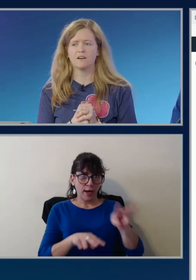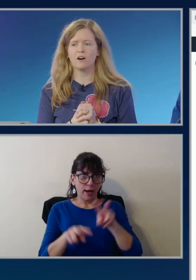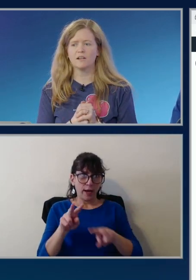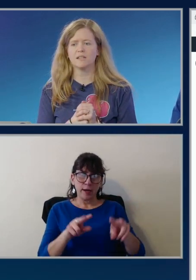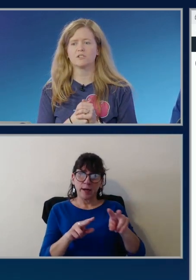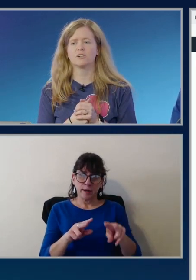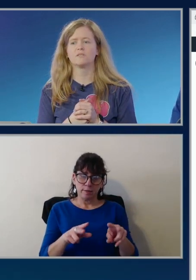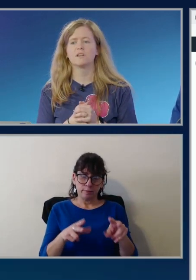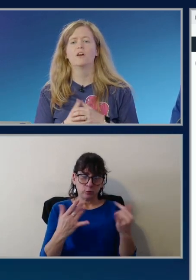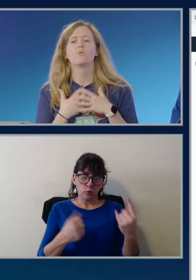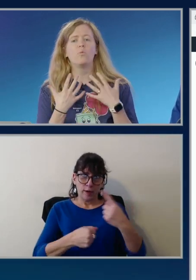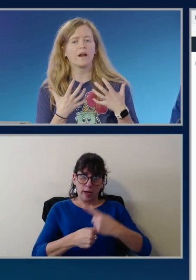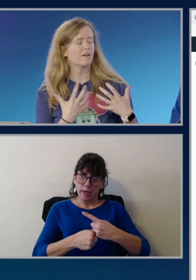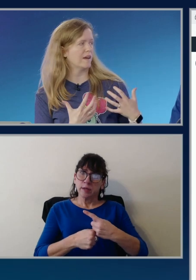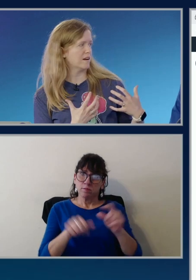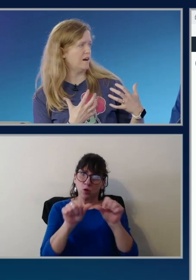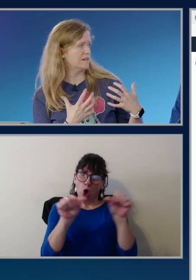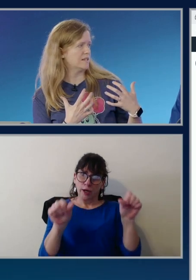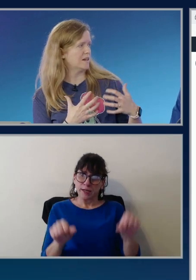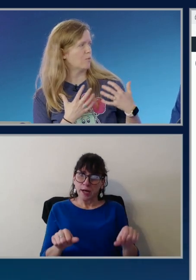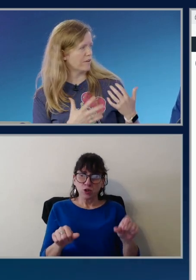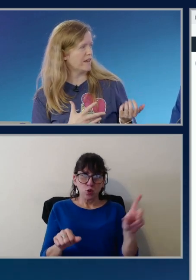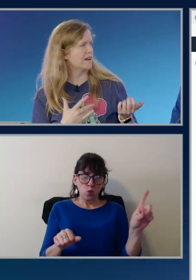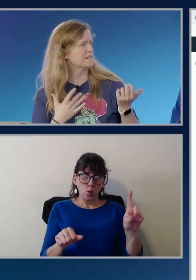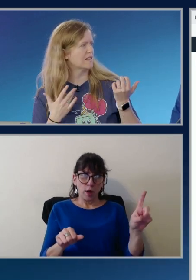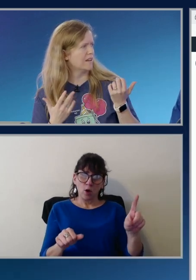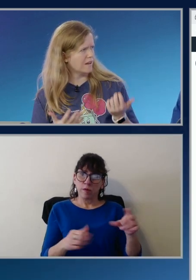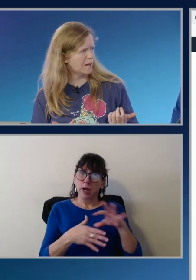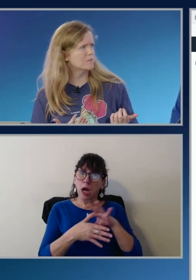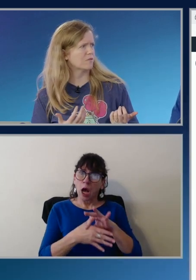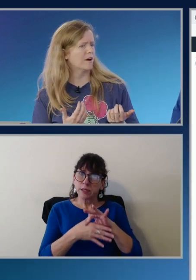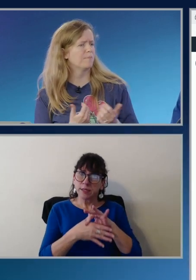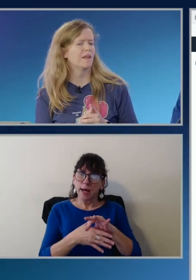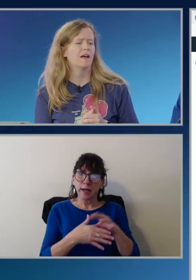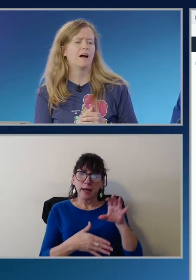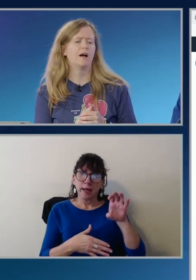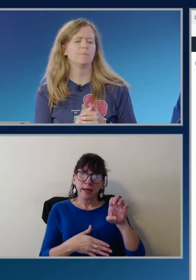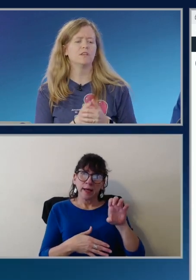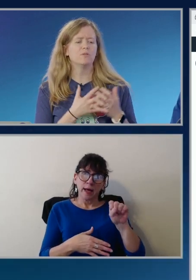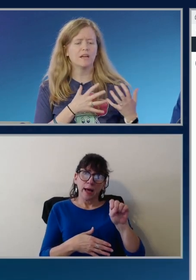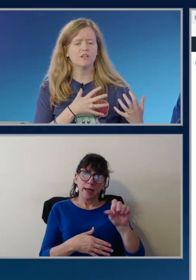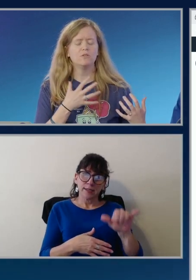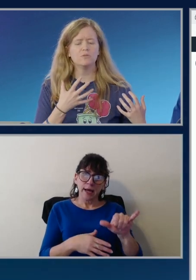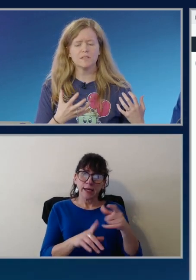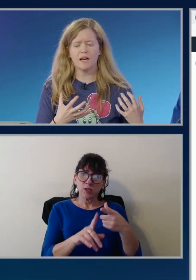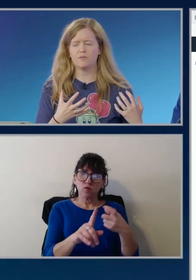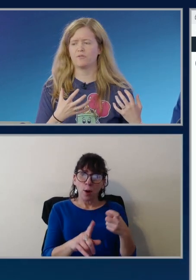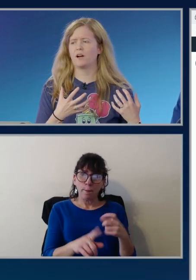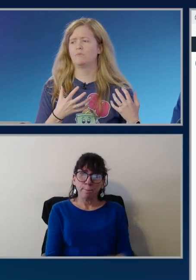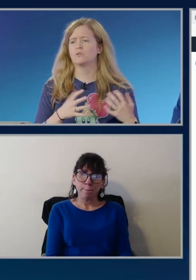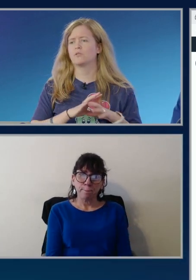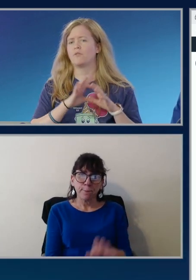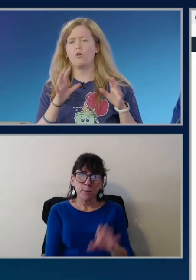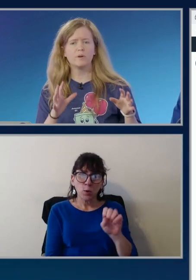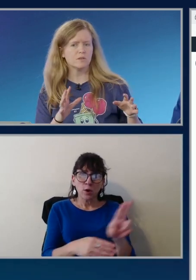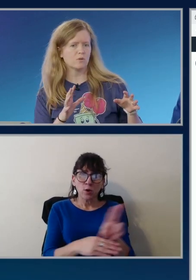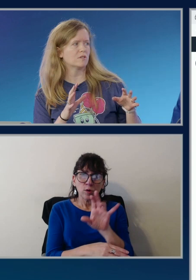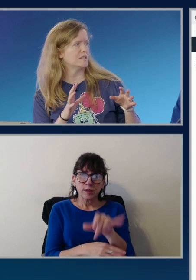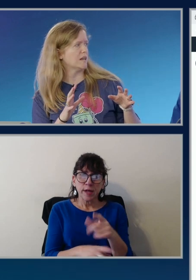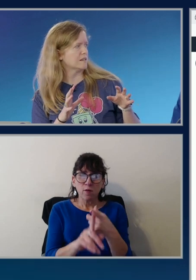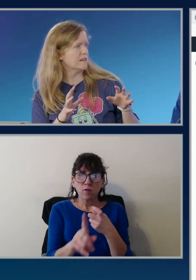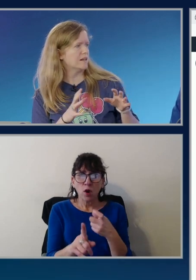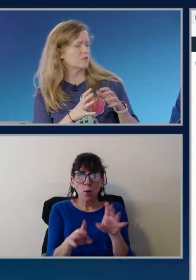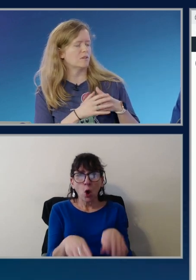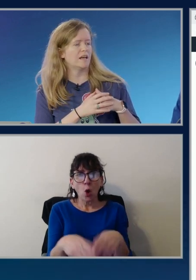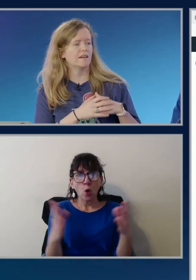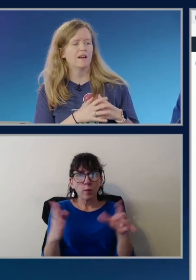data lake architectures where that content and where that essay comes from. You can use that from sort of open source